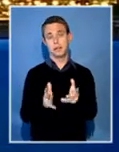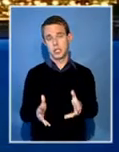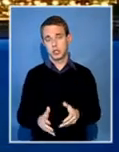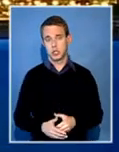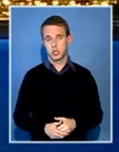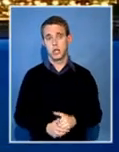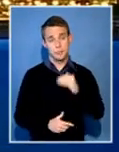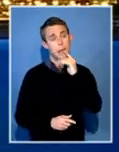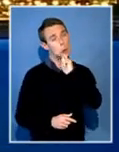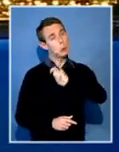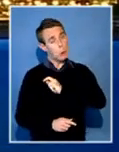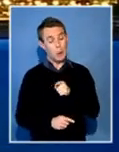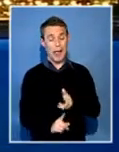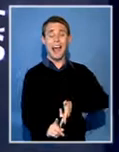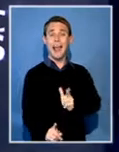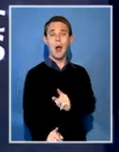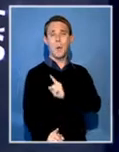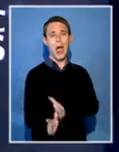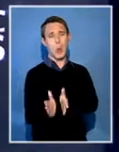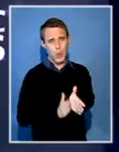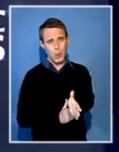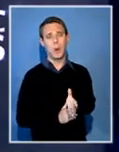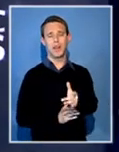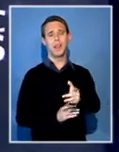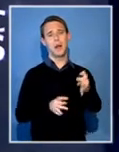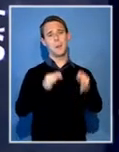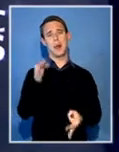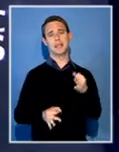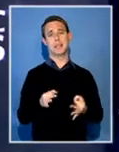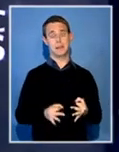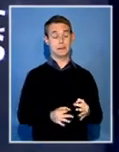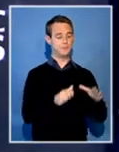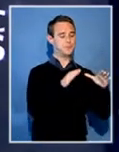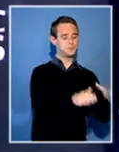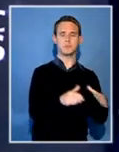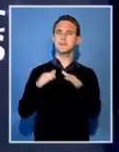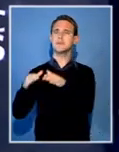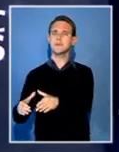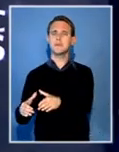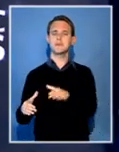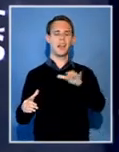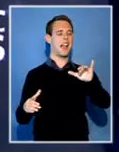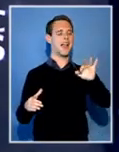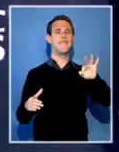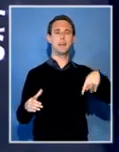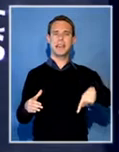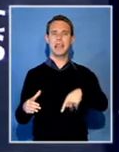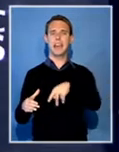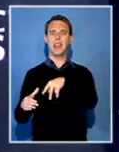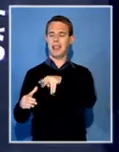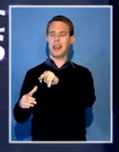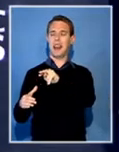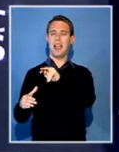a political thing. Talking about the NFP and the IFP, what factors would you say drive such